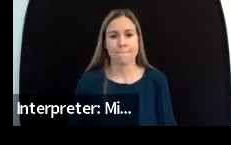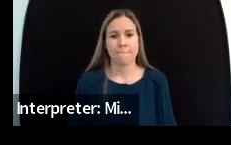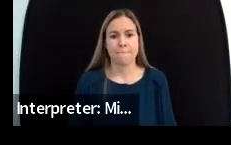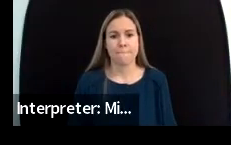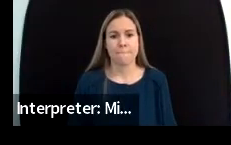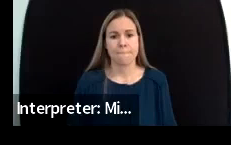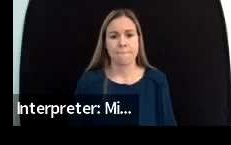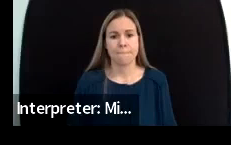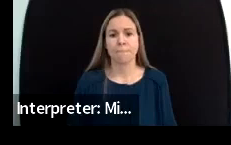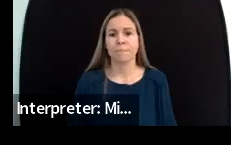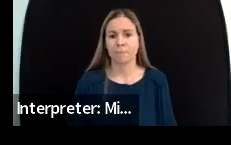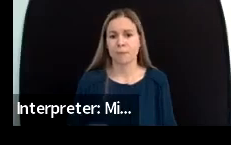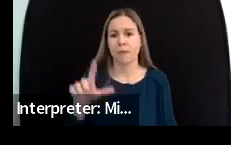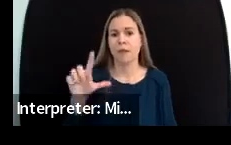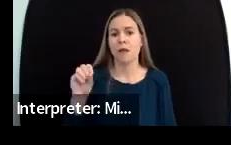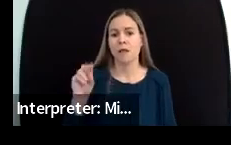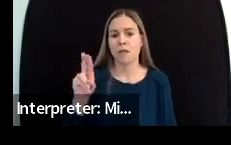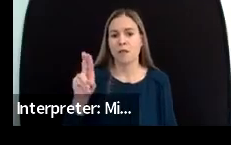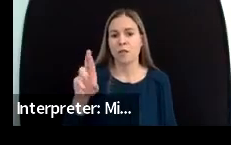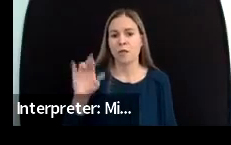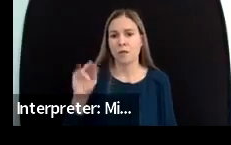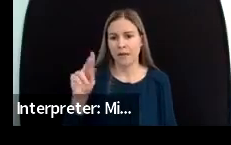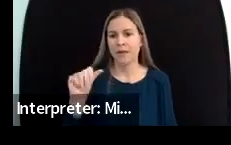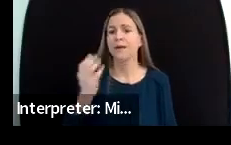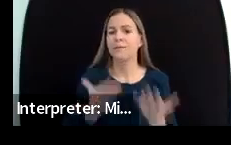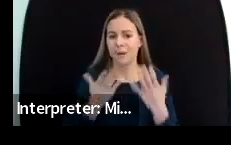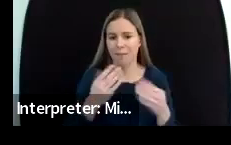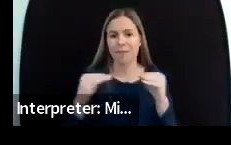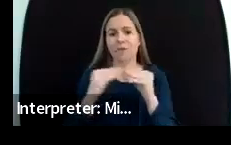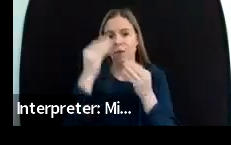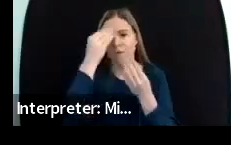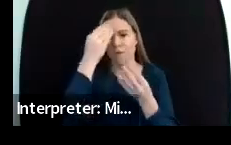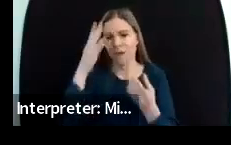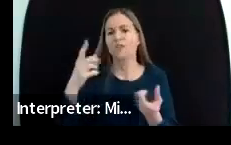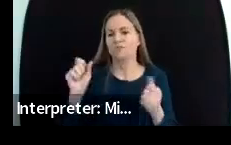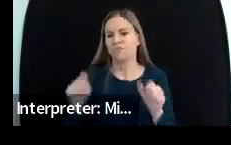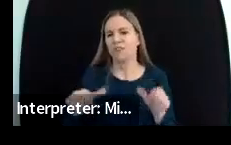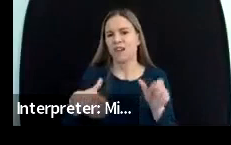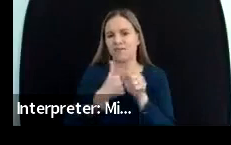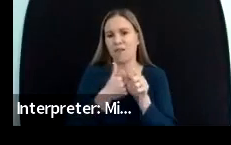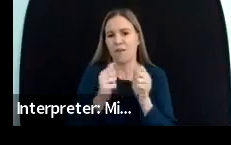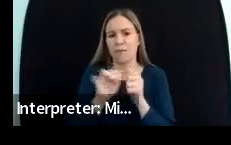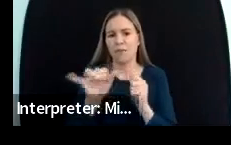Lorinda, there may be additional information for methadone. That's something that we can follow up on.